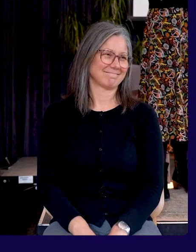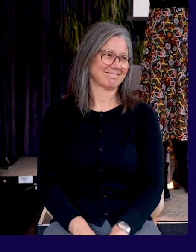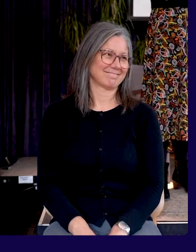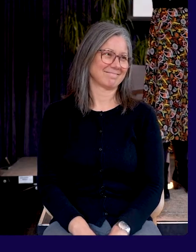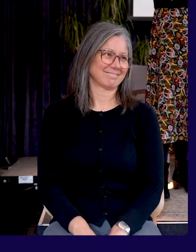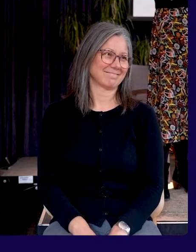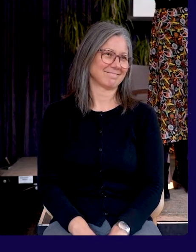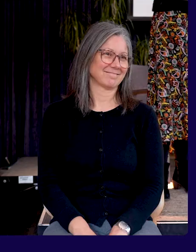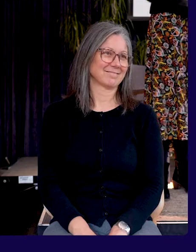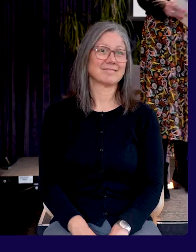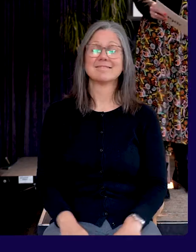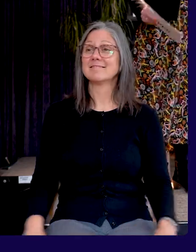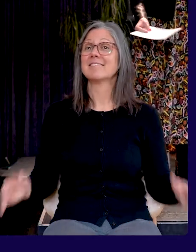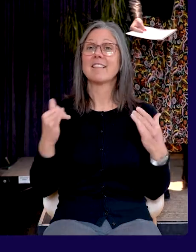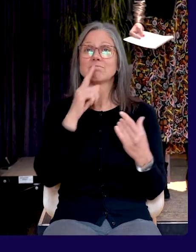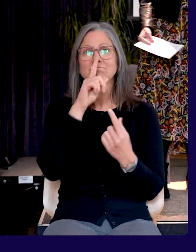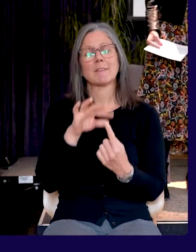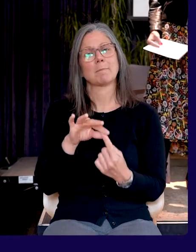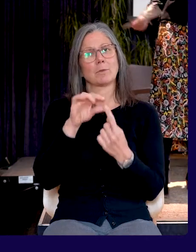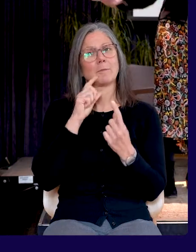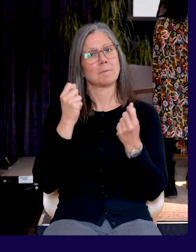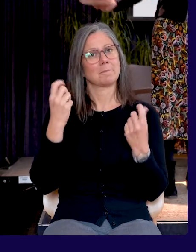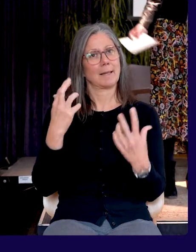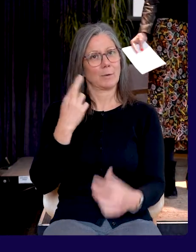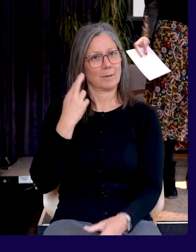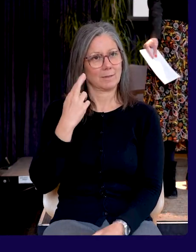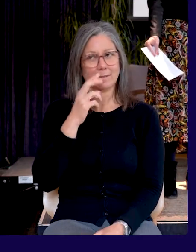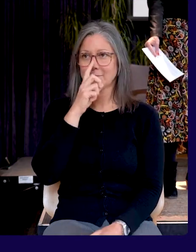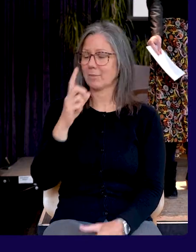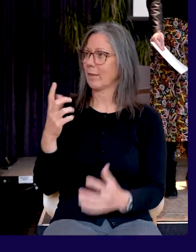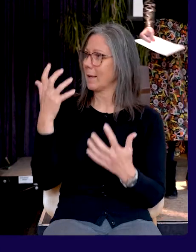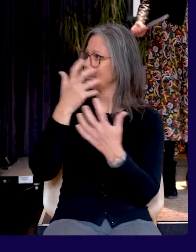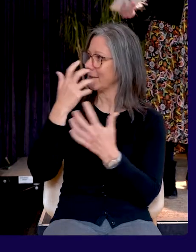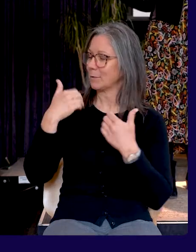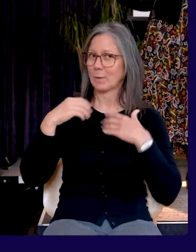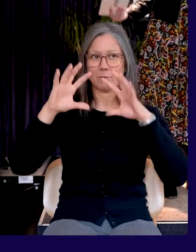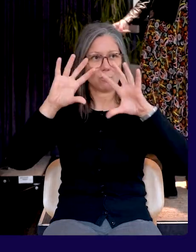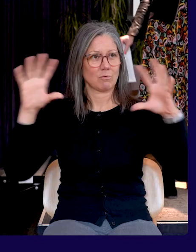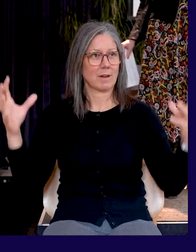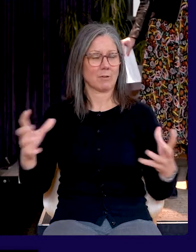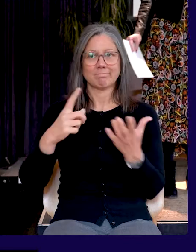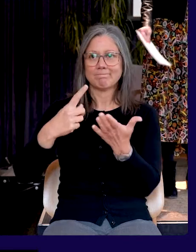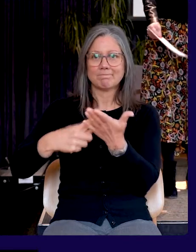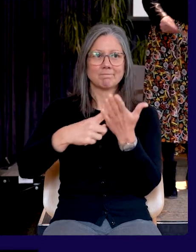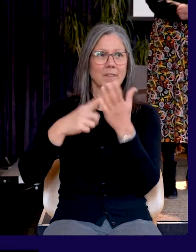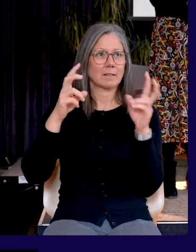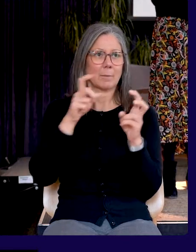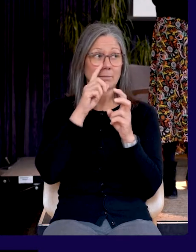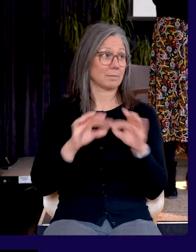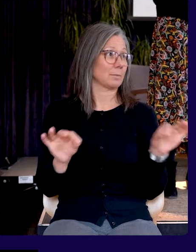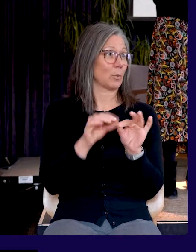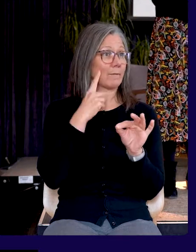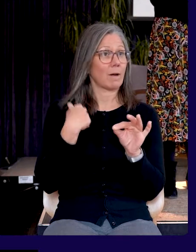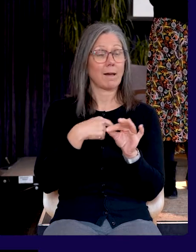So this is really special to us for so many reasons, and it's amazing to have a crowd like this and to be covering a topic that's so important for us